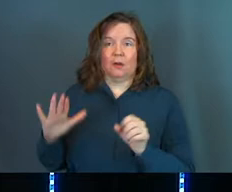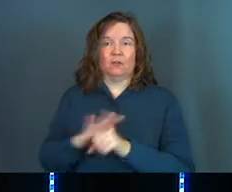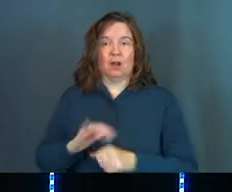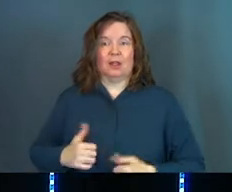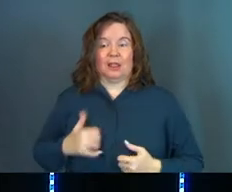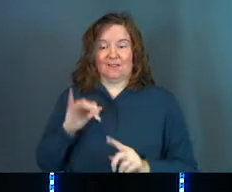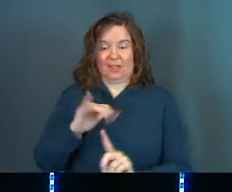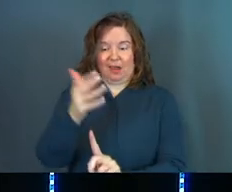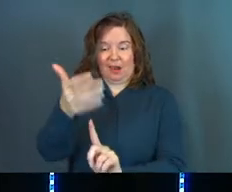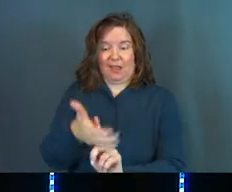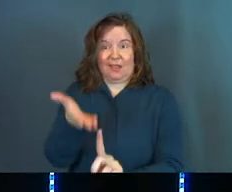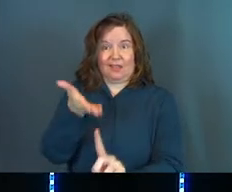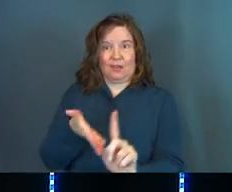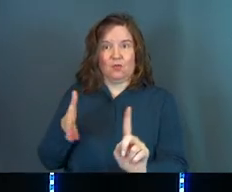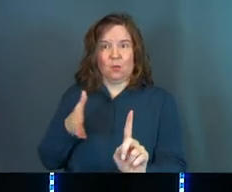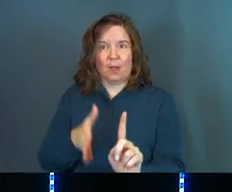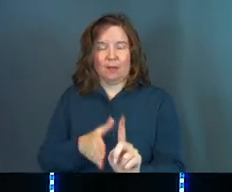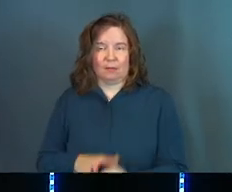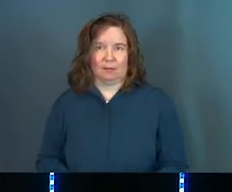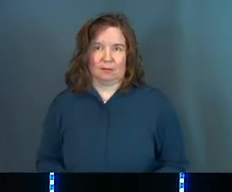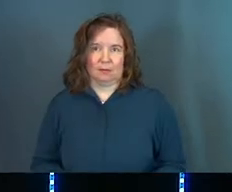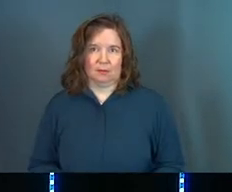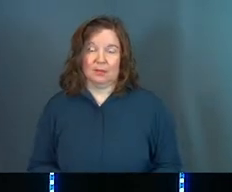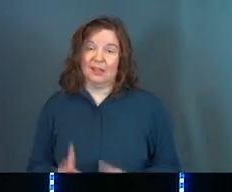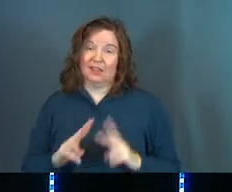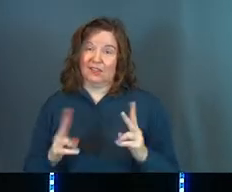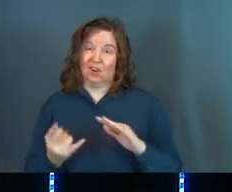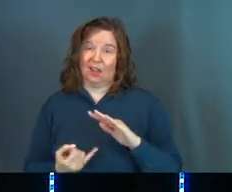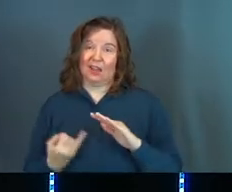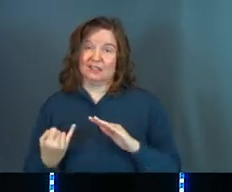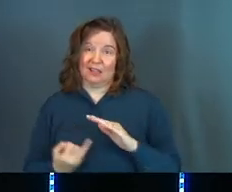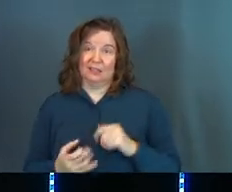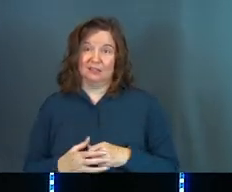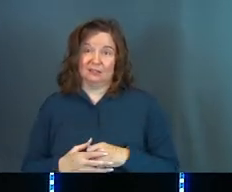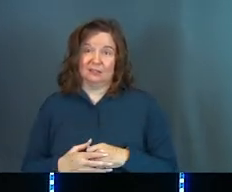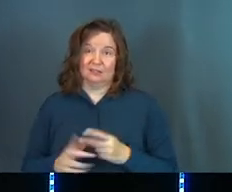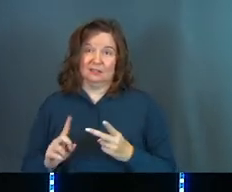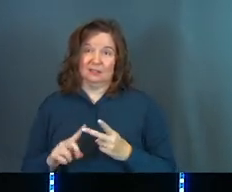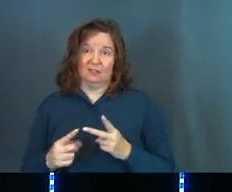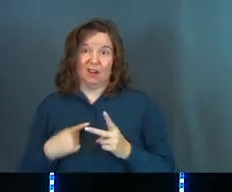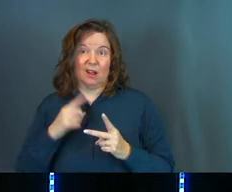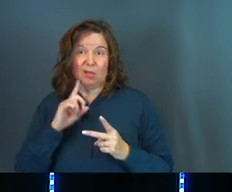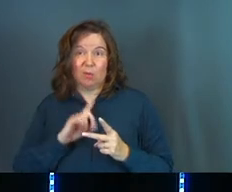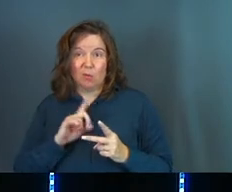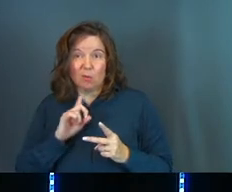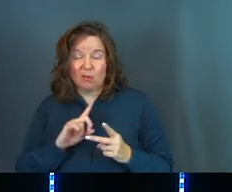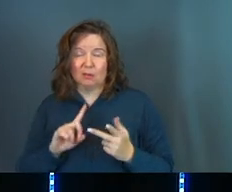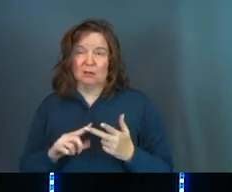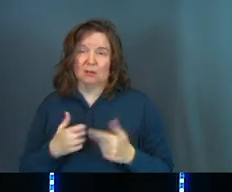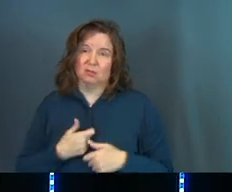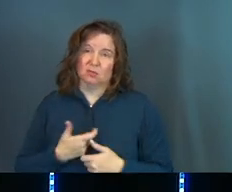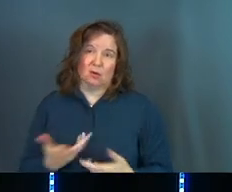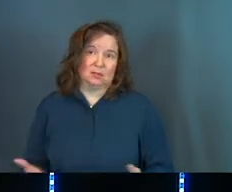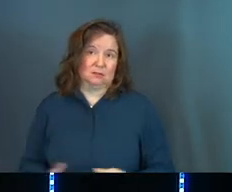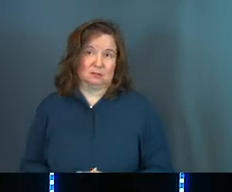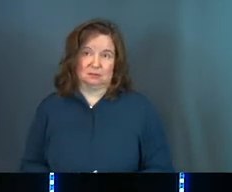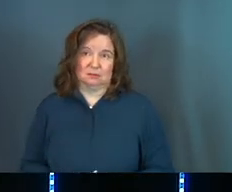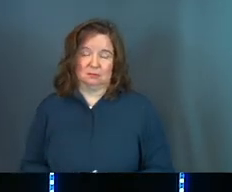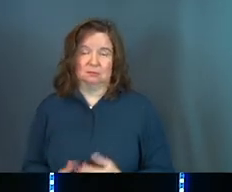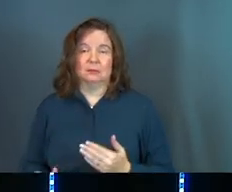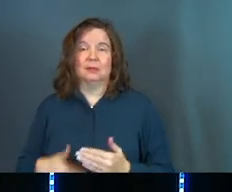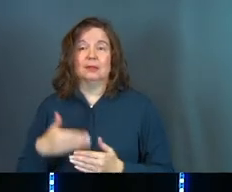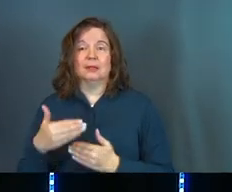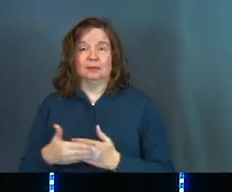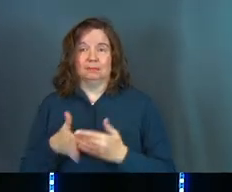life that kind of a way. It's very isolating. It's very lonely. It's exhausting. The